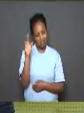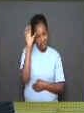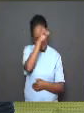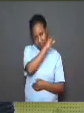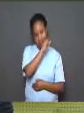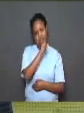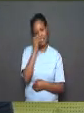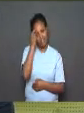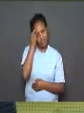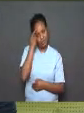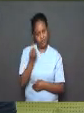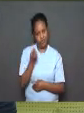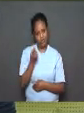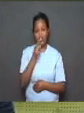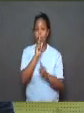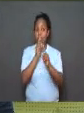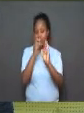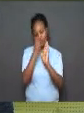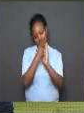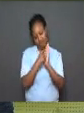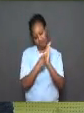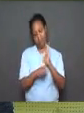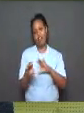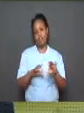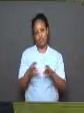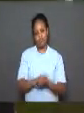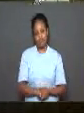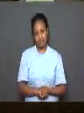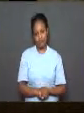imagine this and write your answers down.